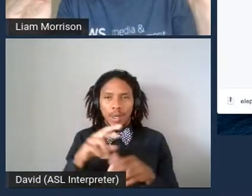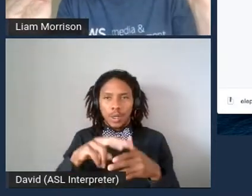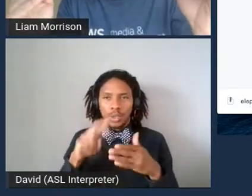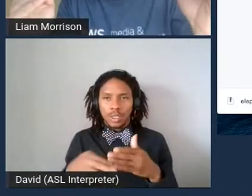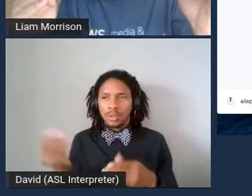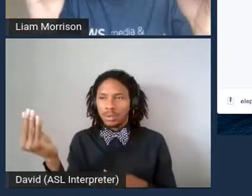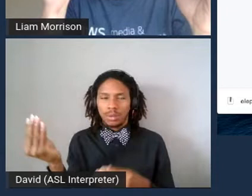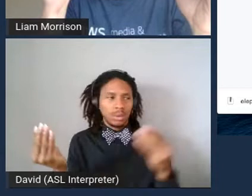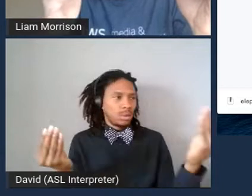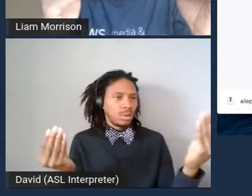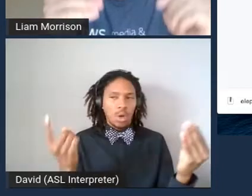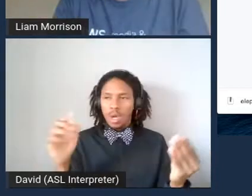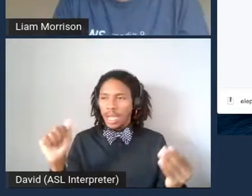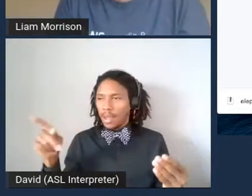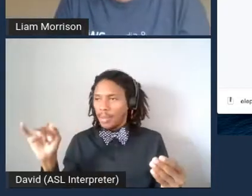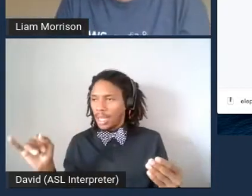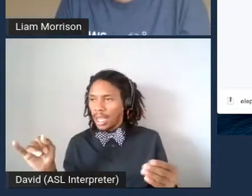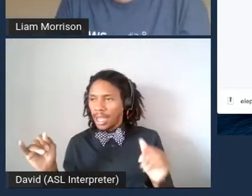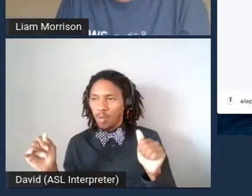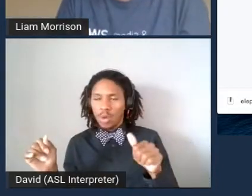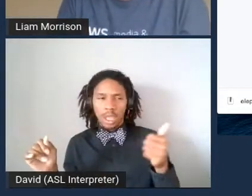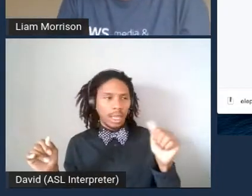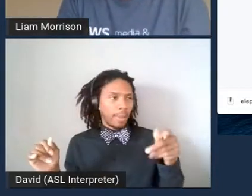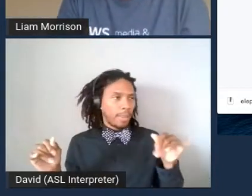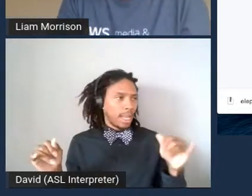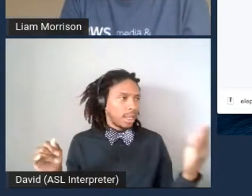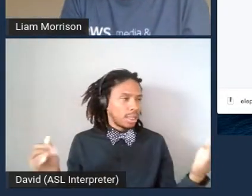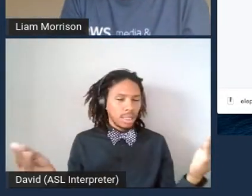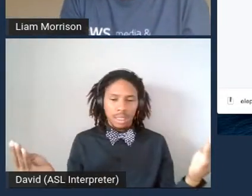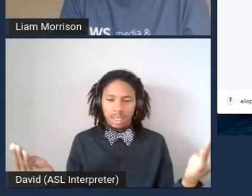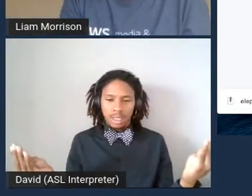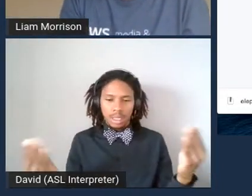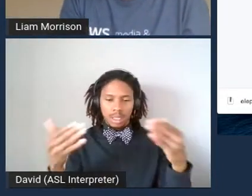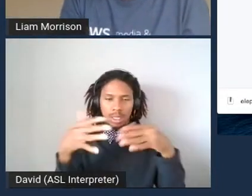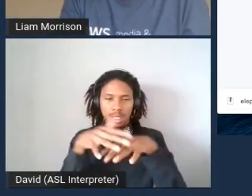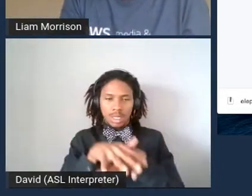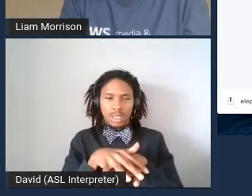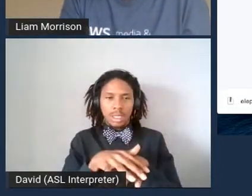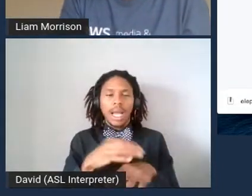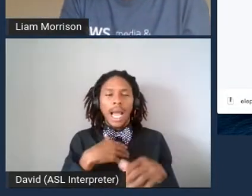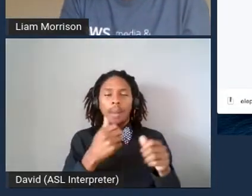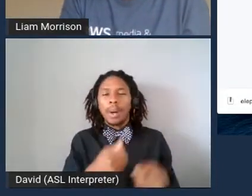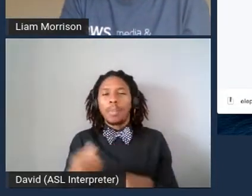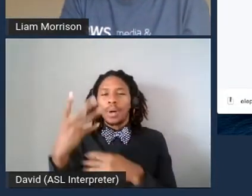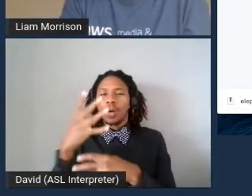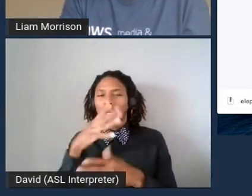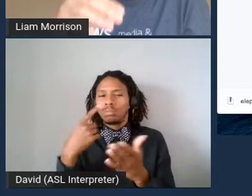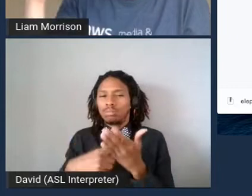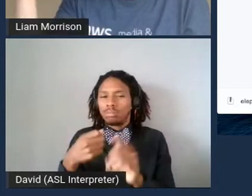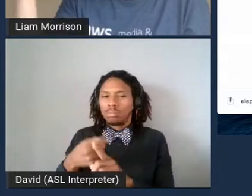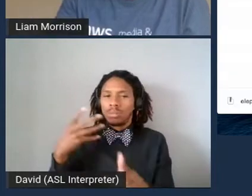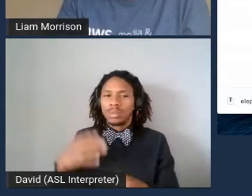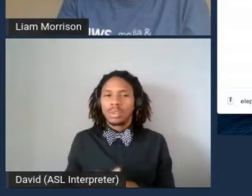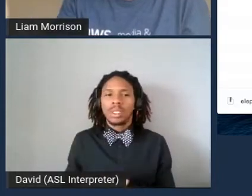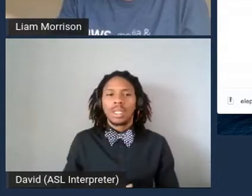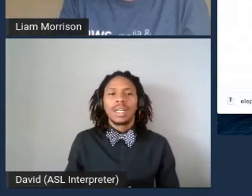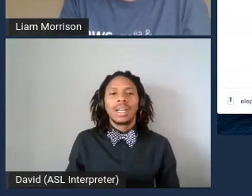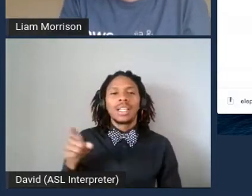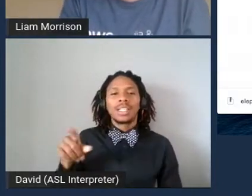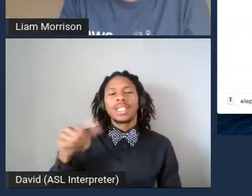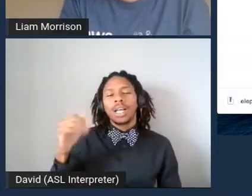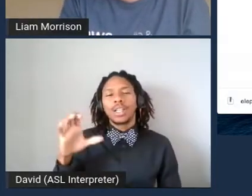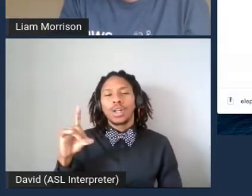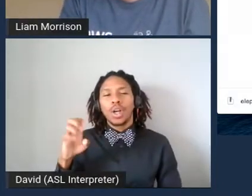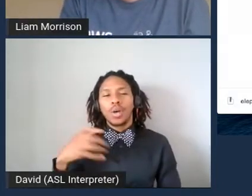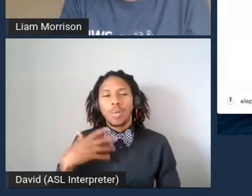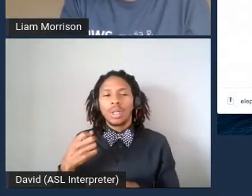results from one API with the other API. And I'll bring it up when we can start talking about it. This is the other code I wanted to